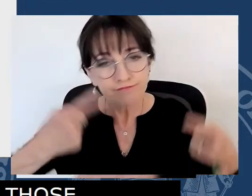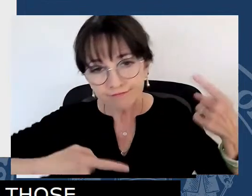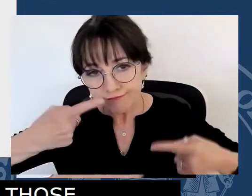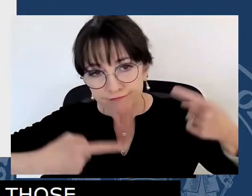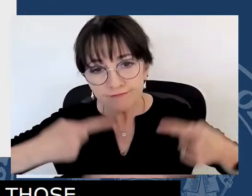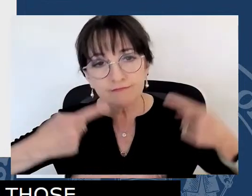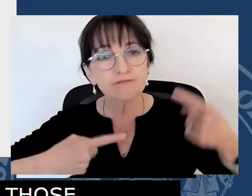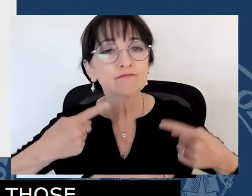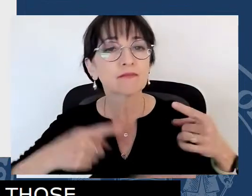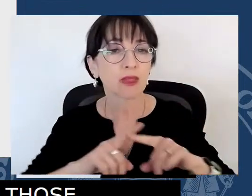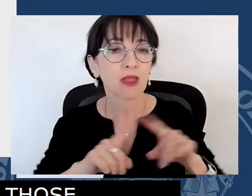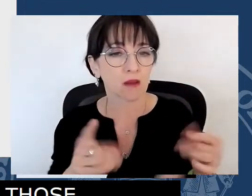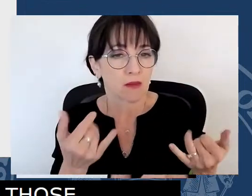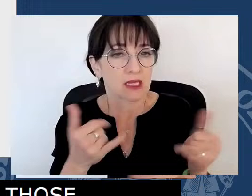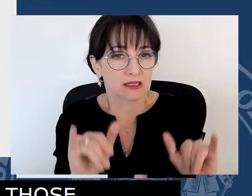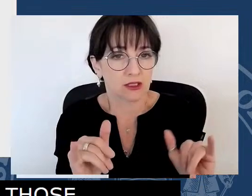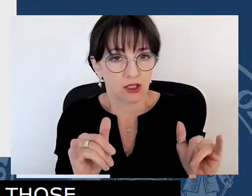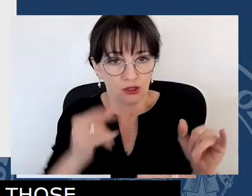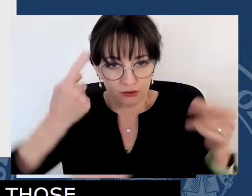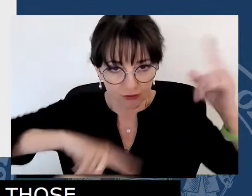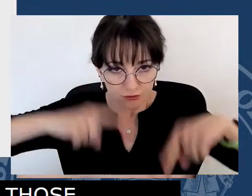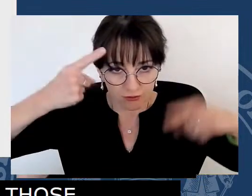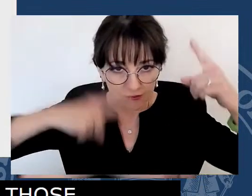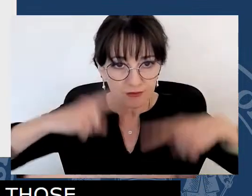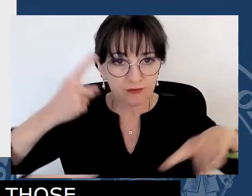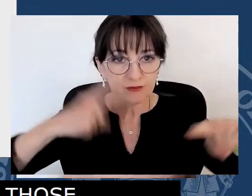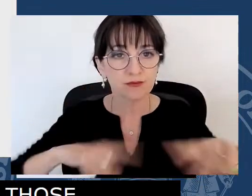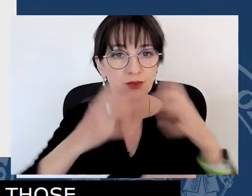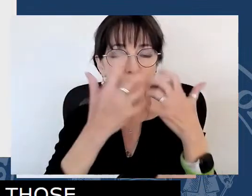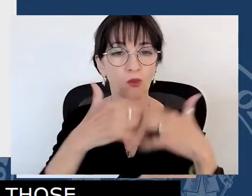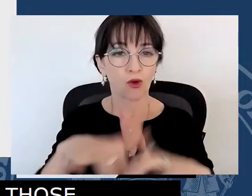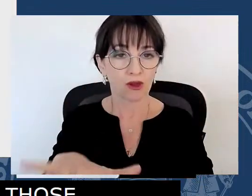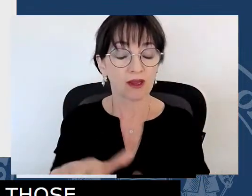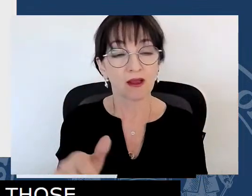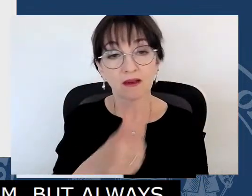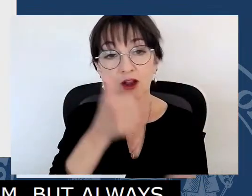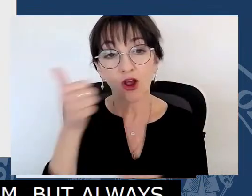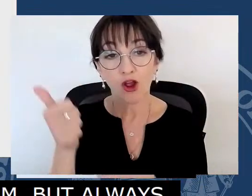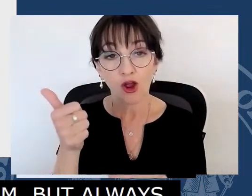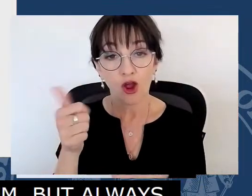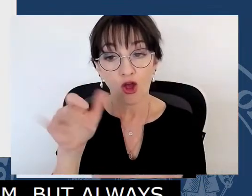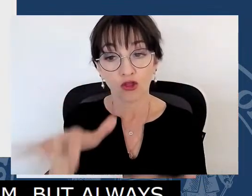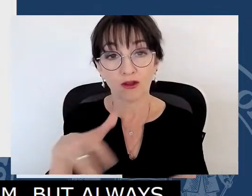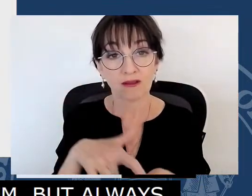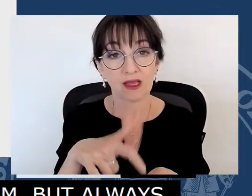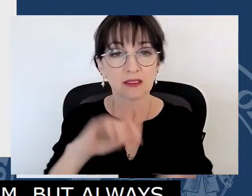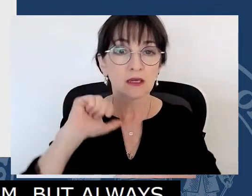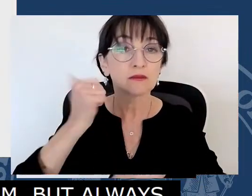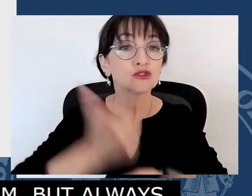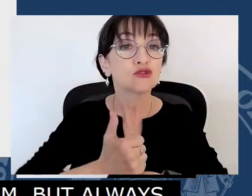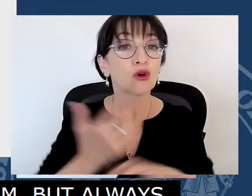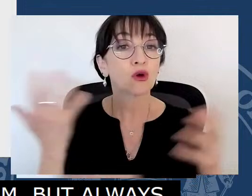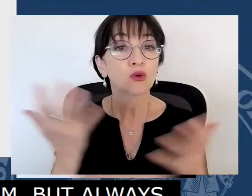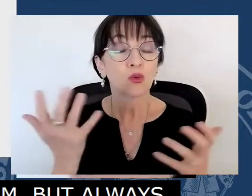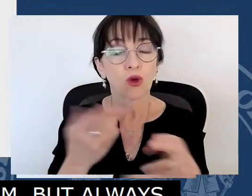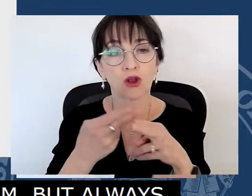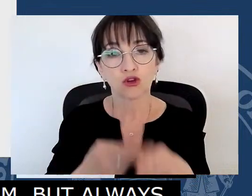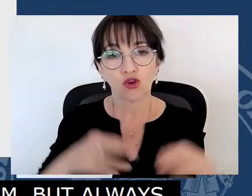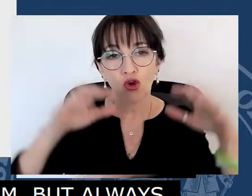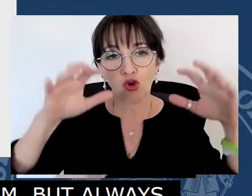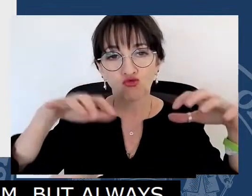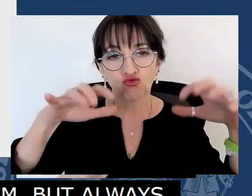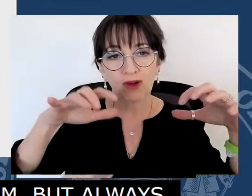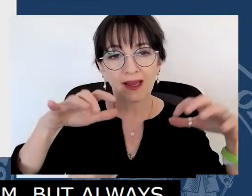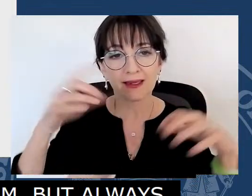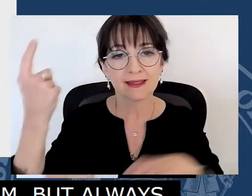next. The other things that were done at that time was to create a rainy day fund, which is 5%